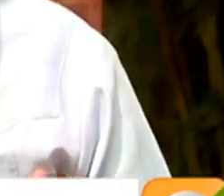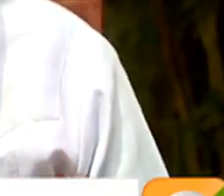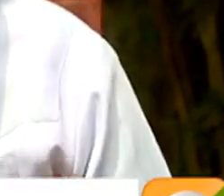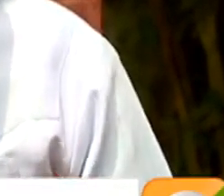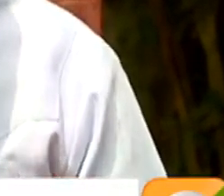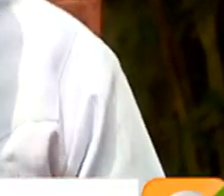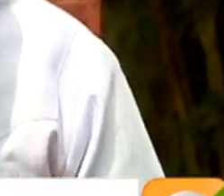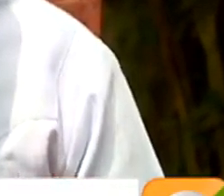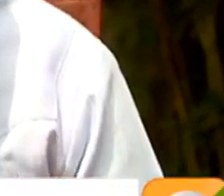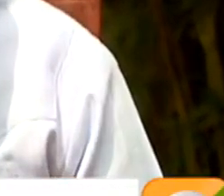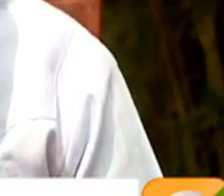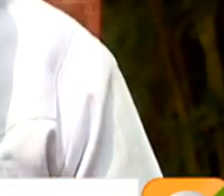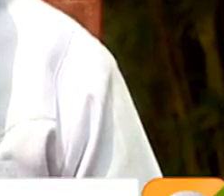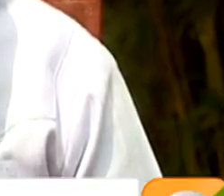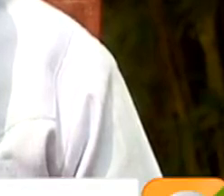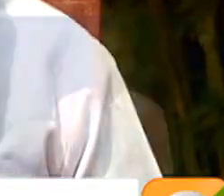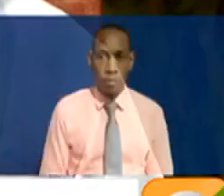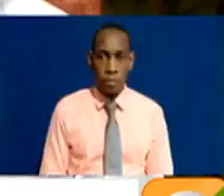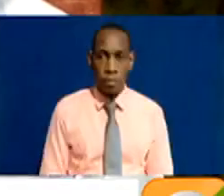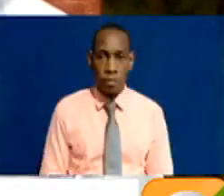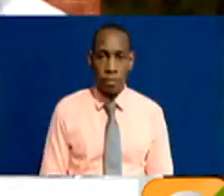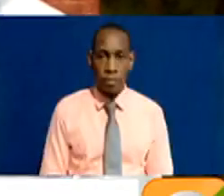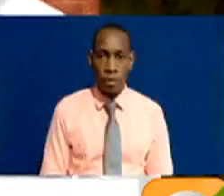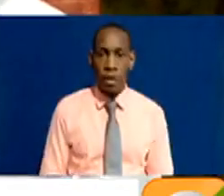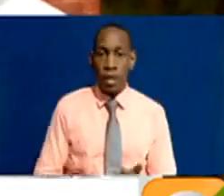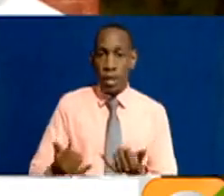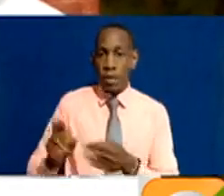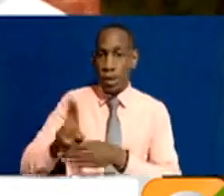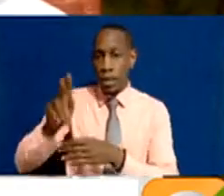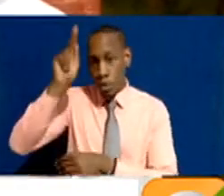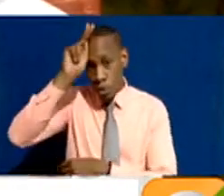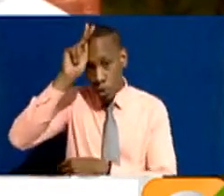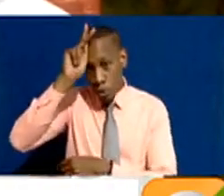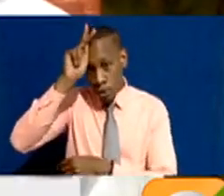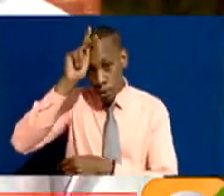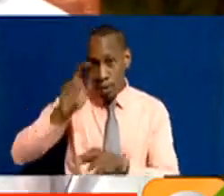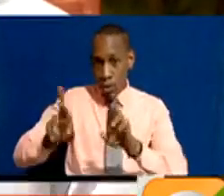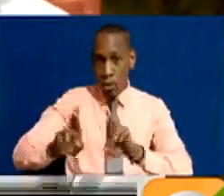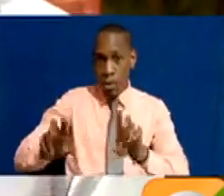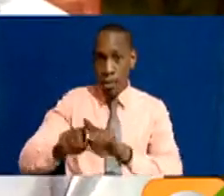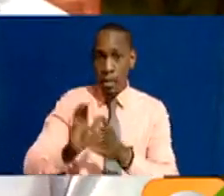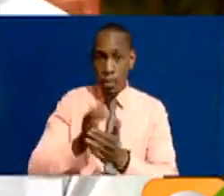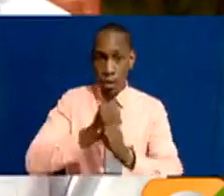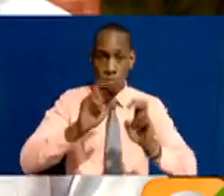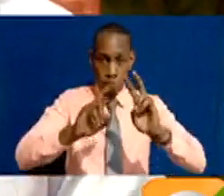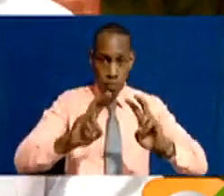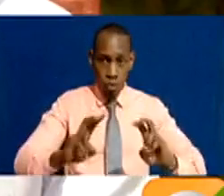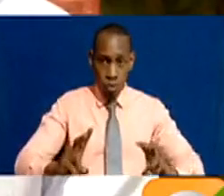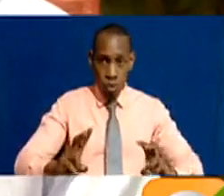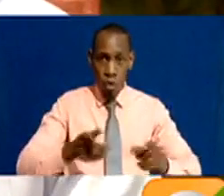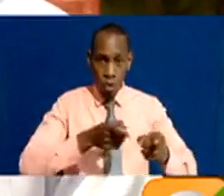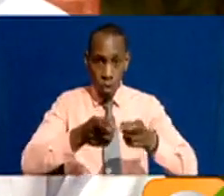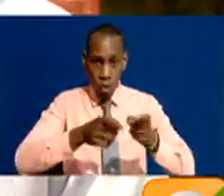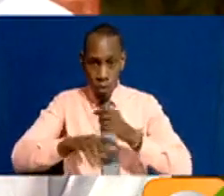which scientists would play with the knowledge available and do research in